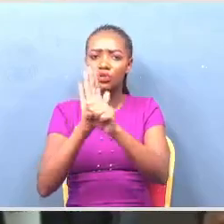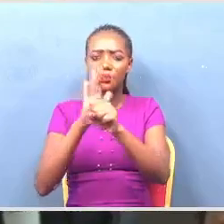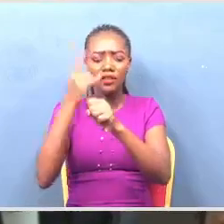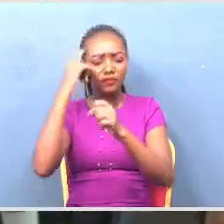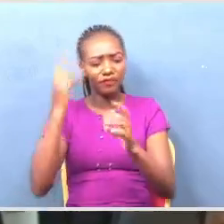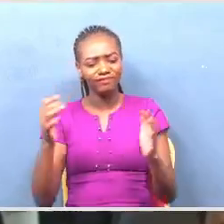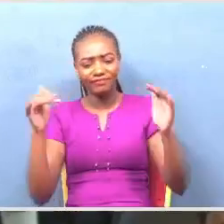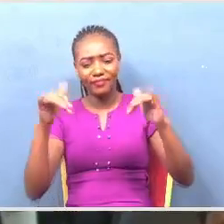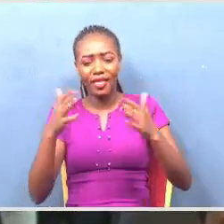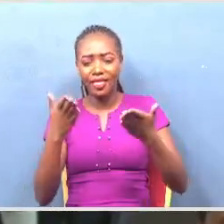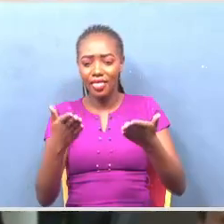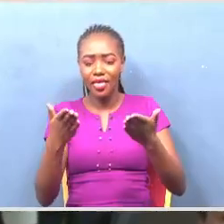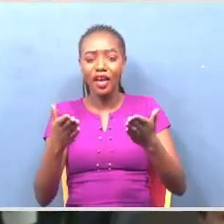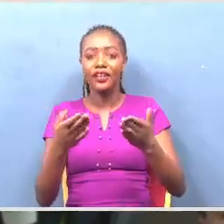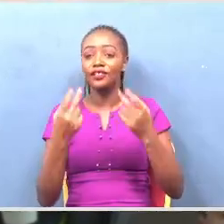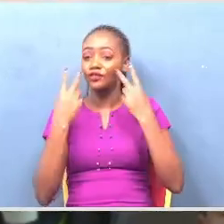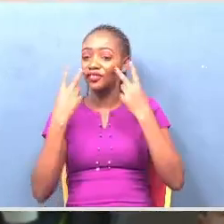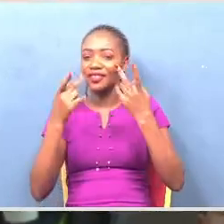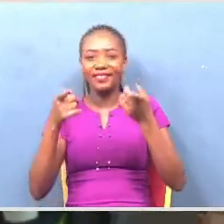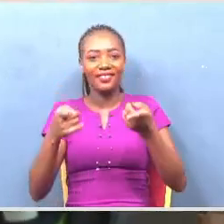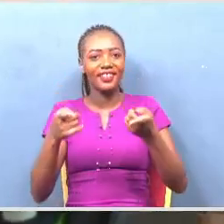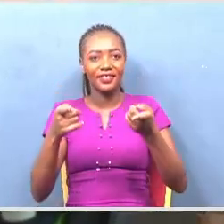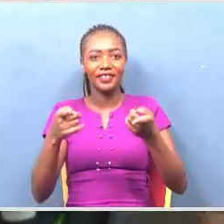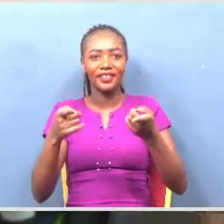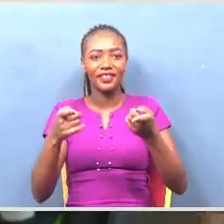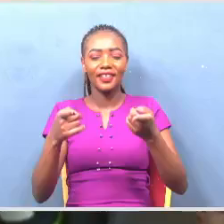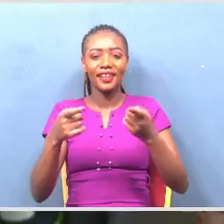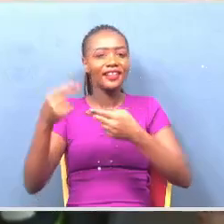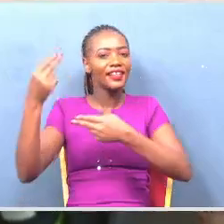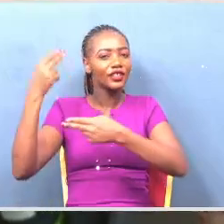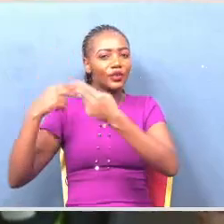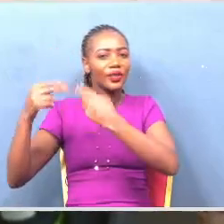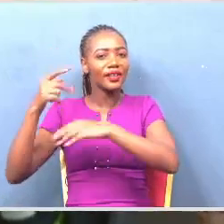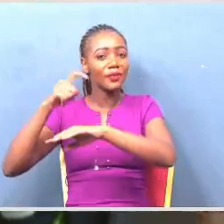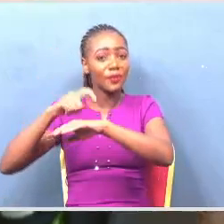evening to witness this very historic,